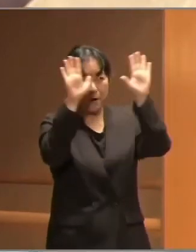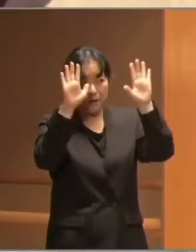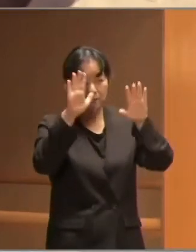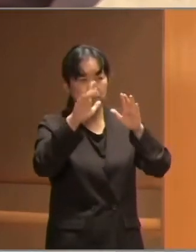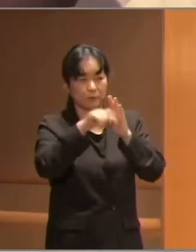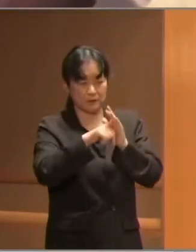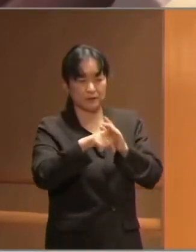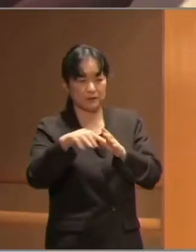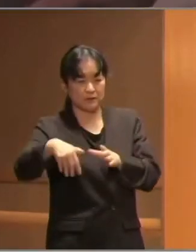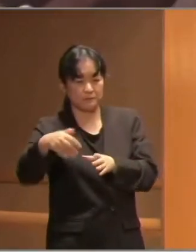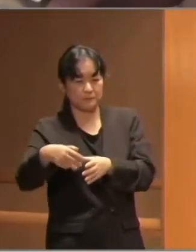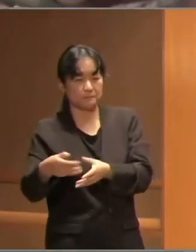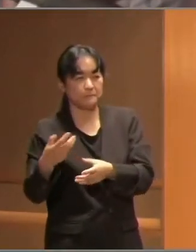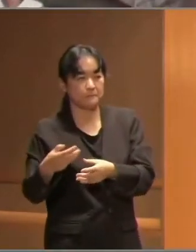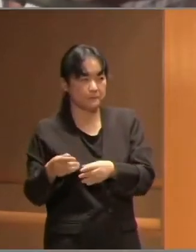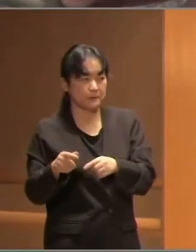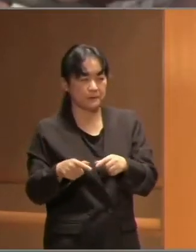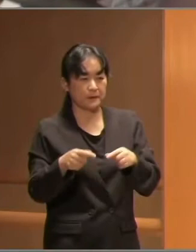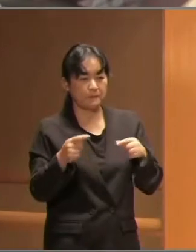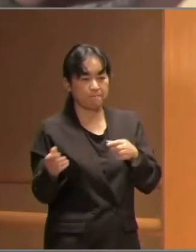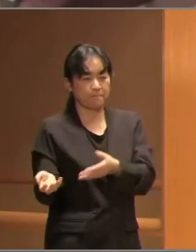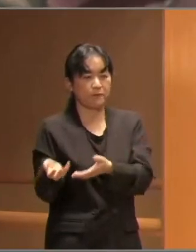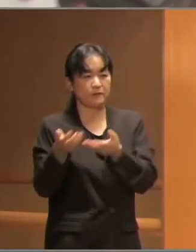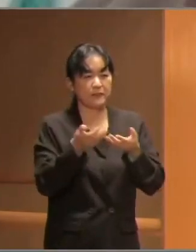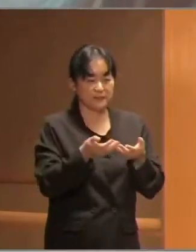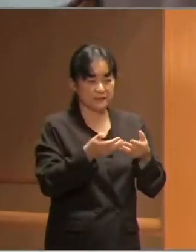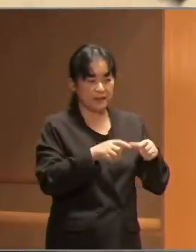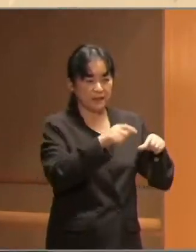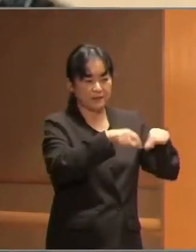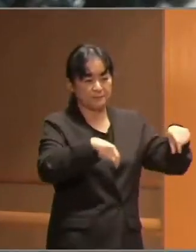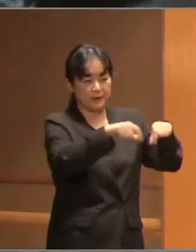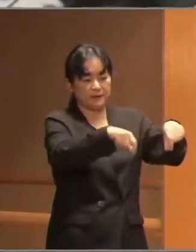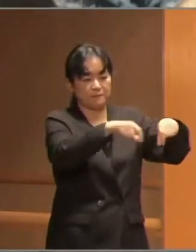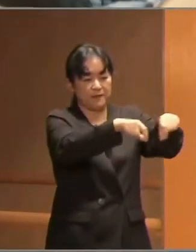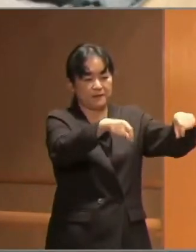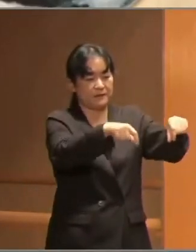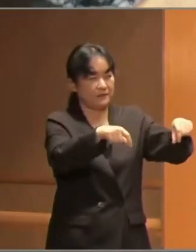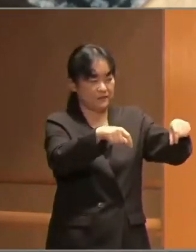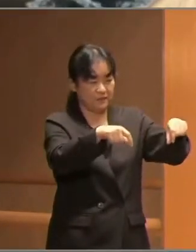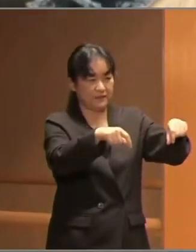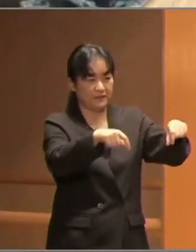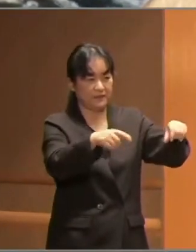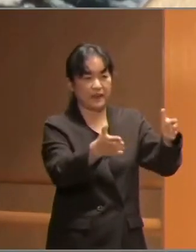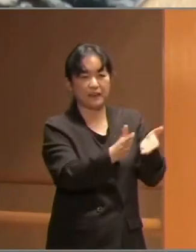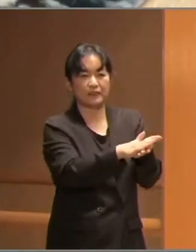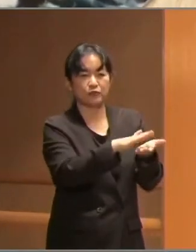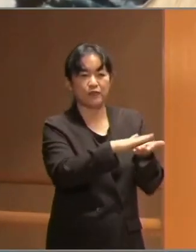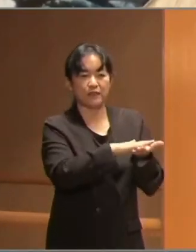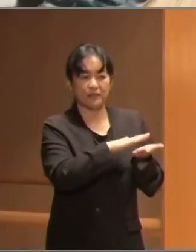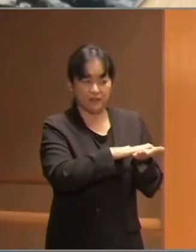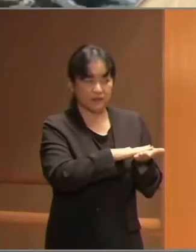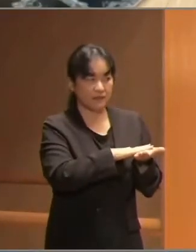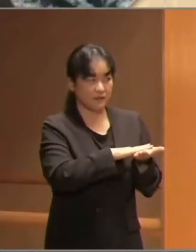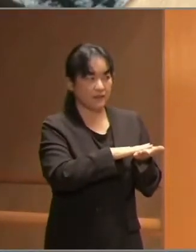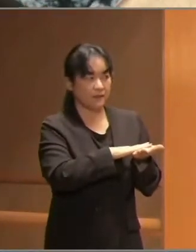we get it out from the snow and then put it on the board one by